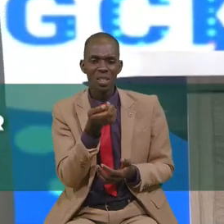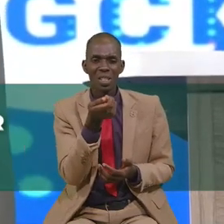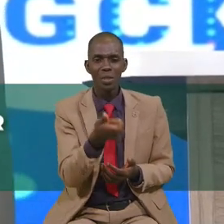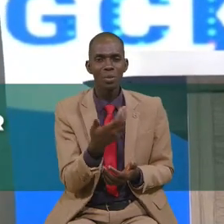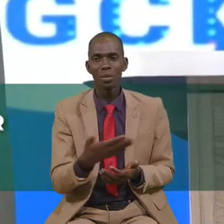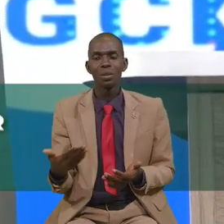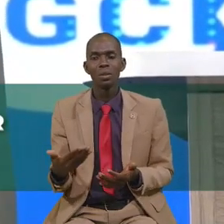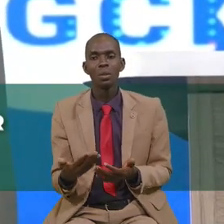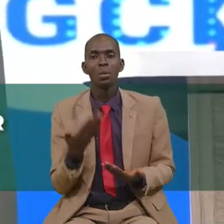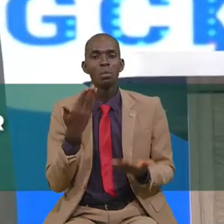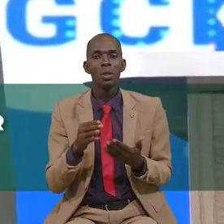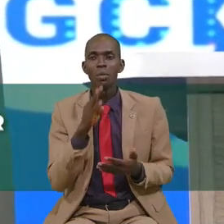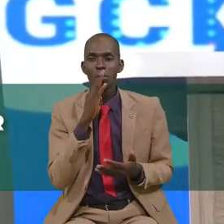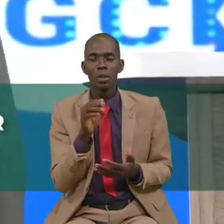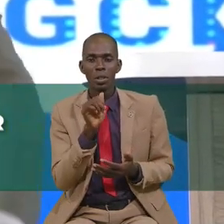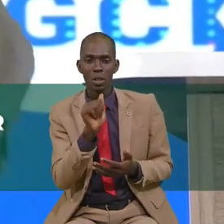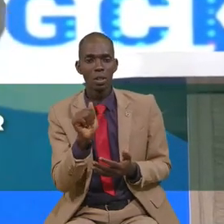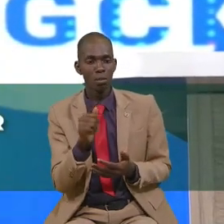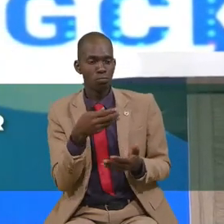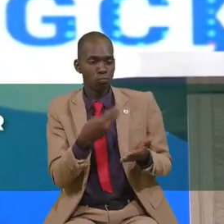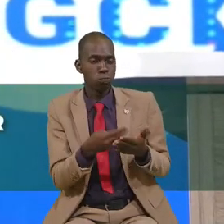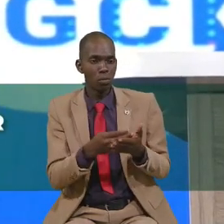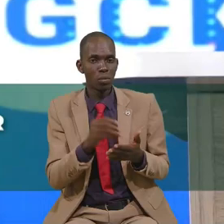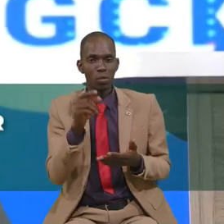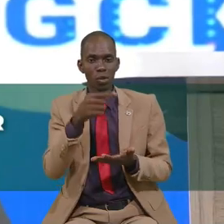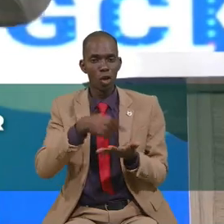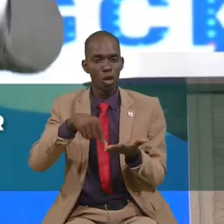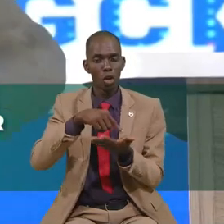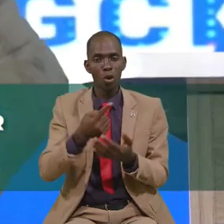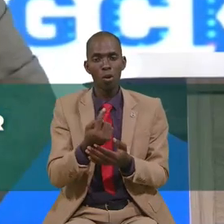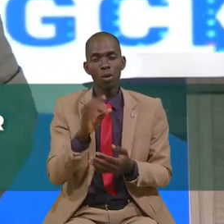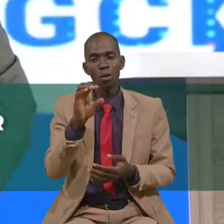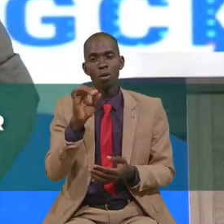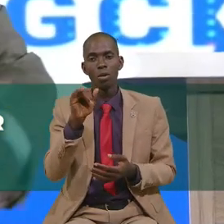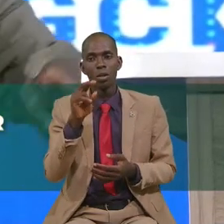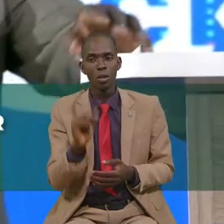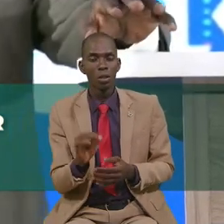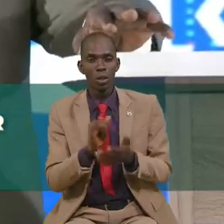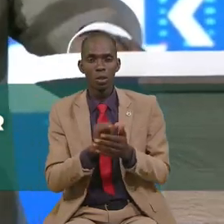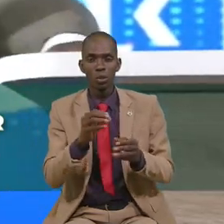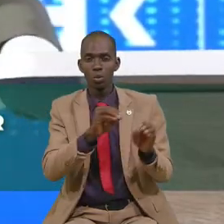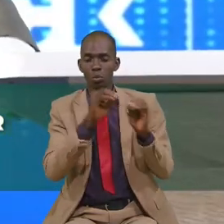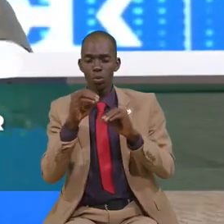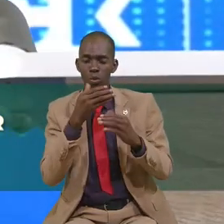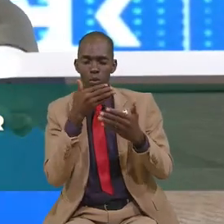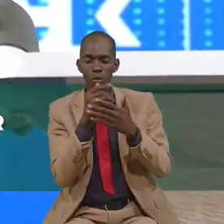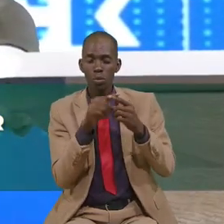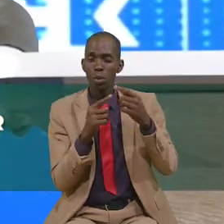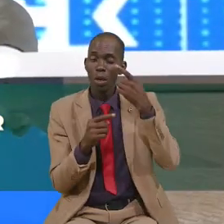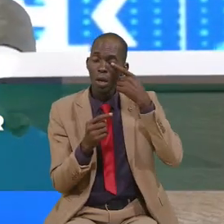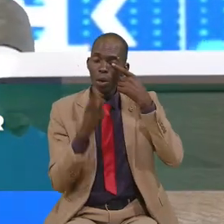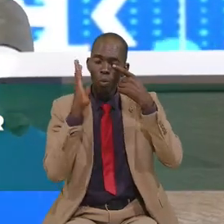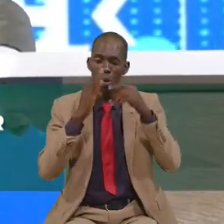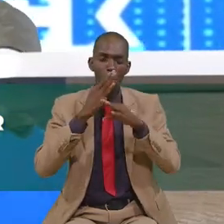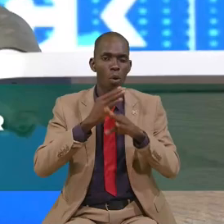so near your eyes, it blocks out the rest of the world. That is